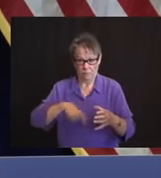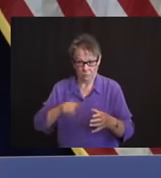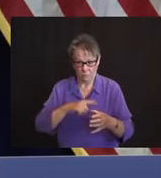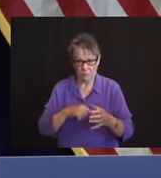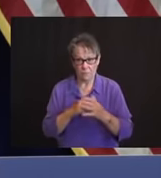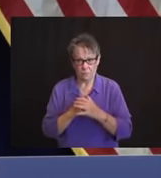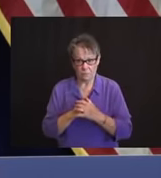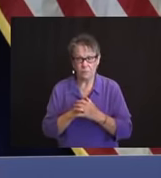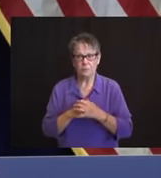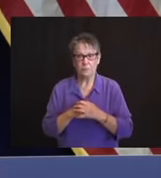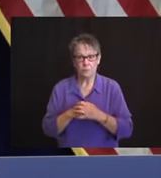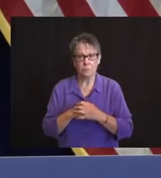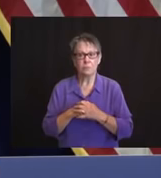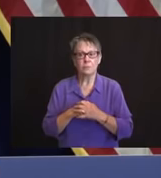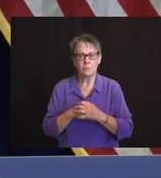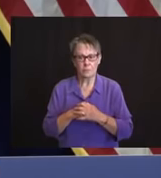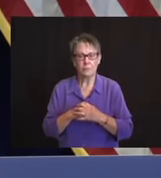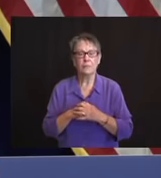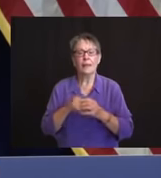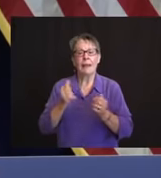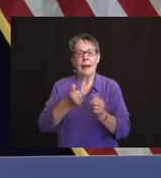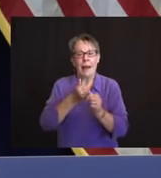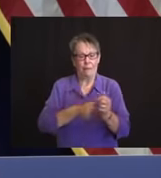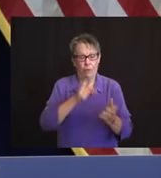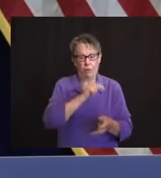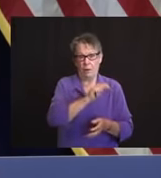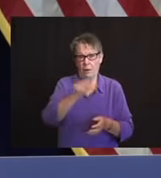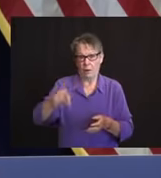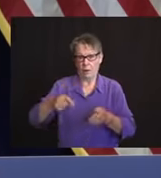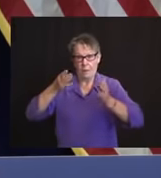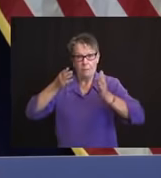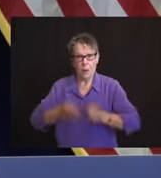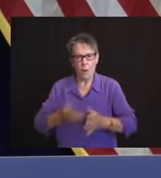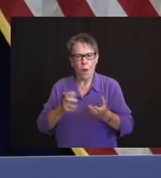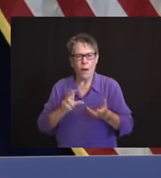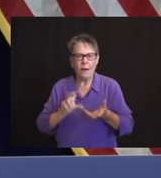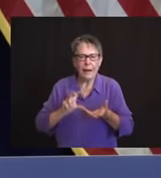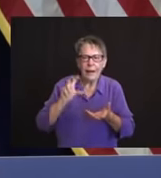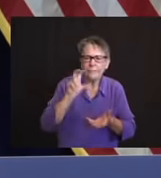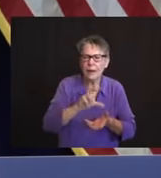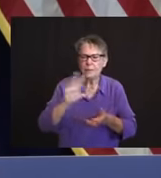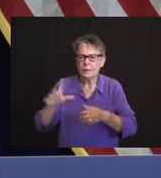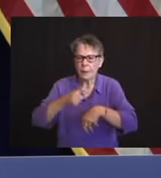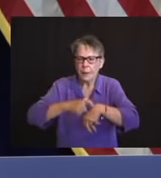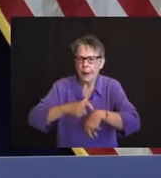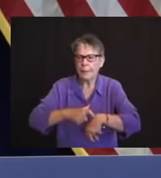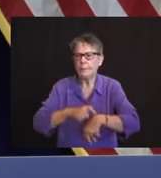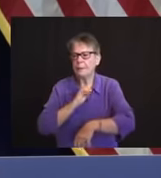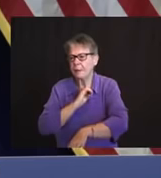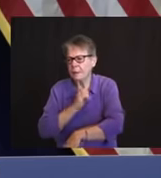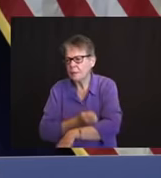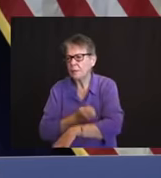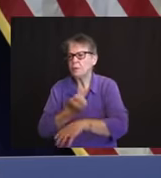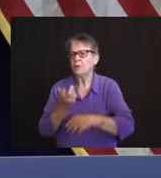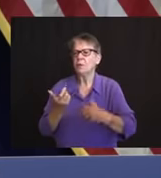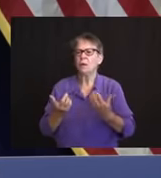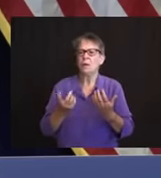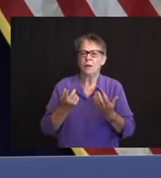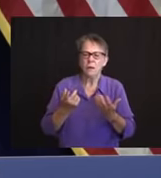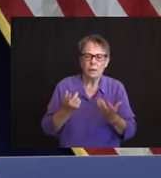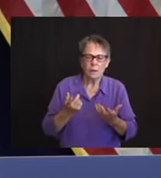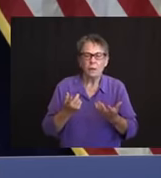an investment in Atlantic City: block association presidents, casino industry representatives, higher